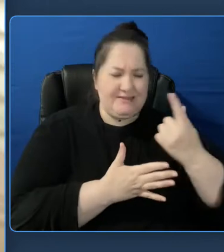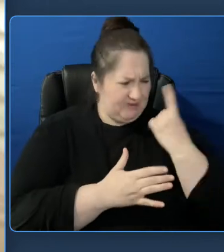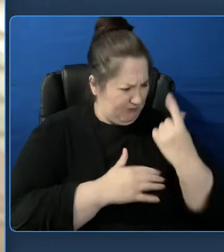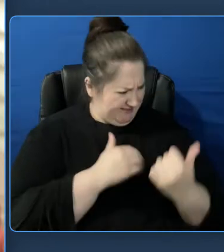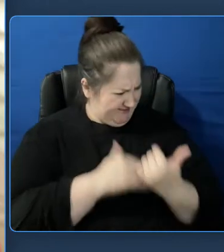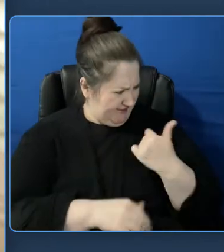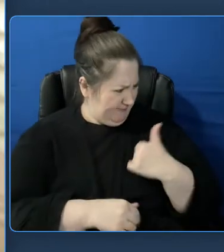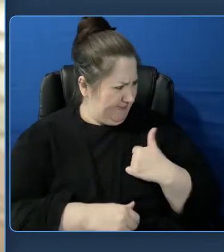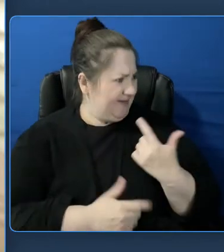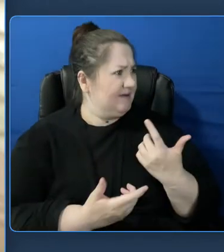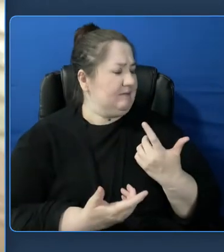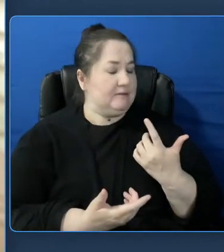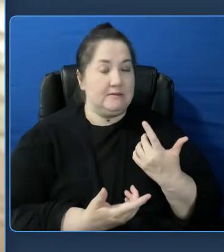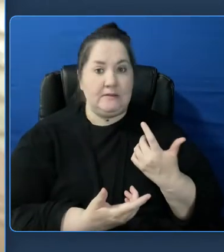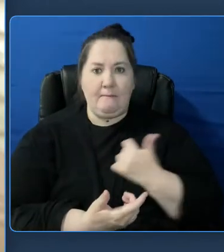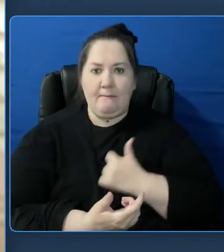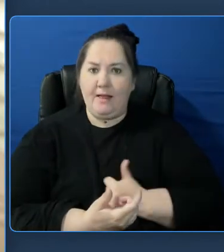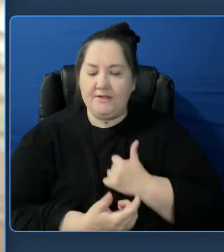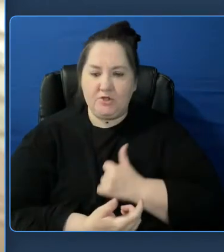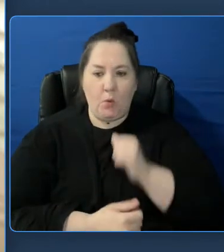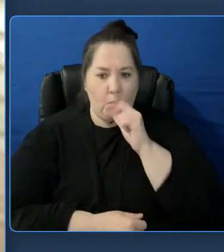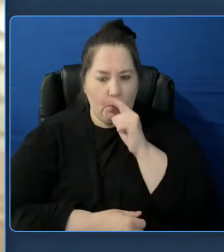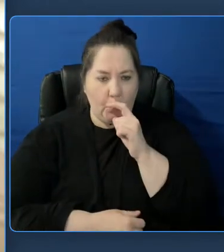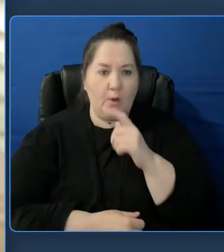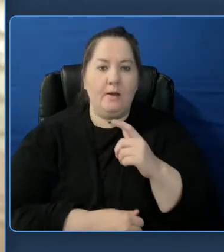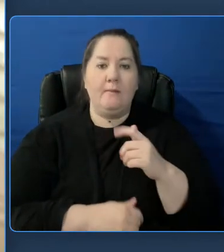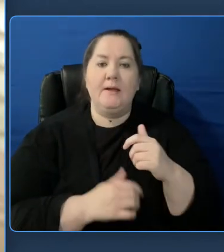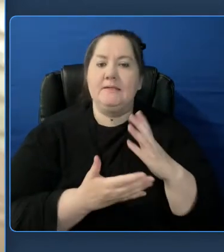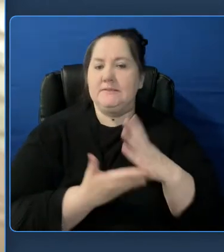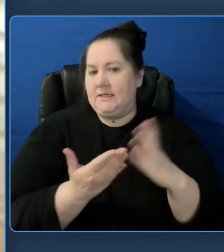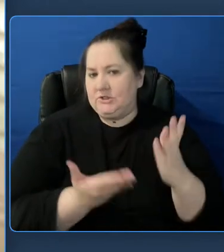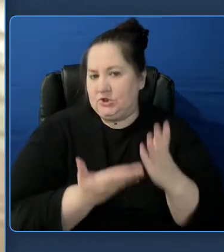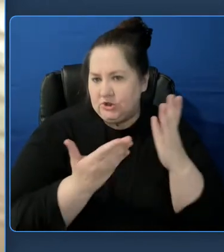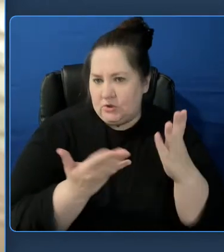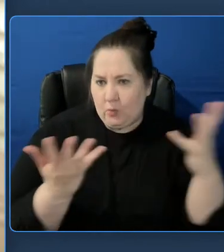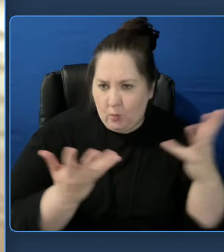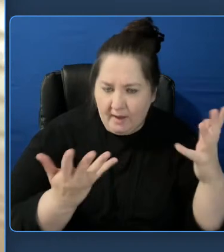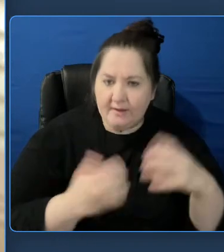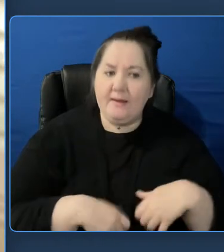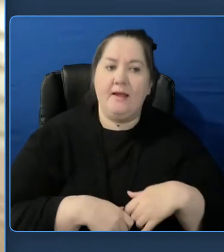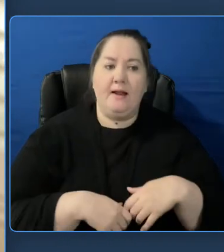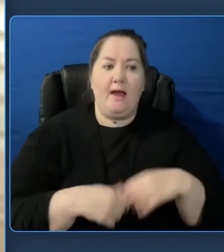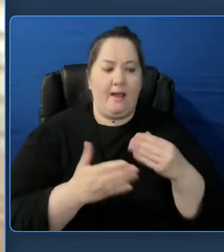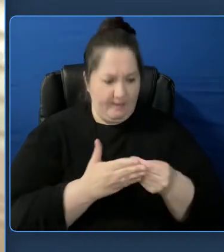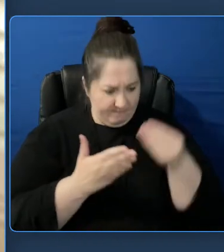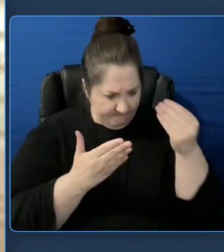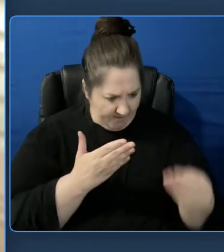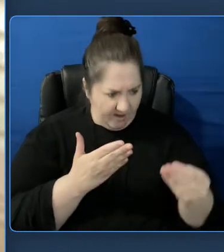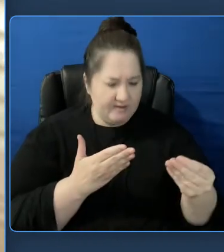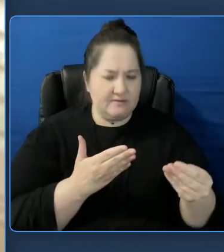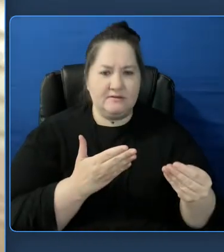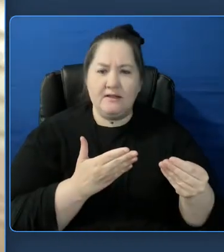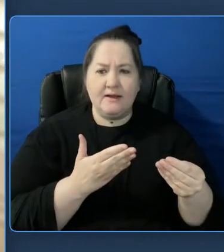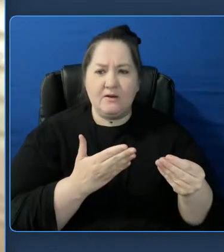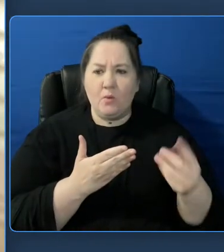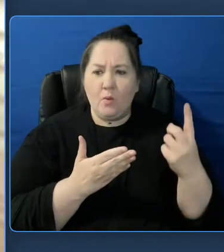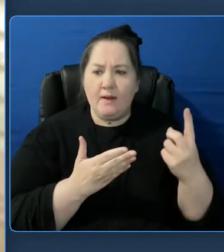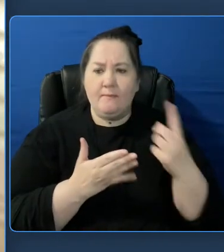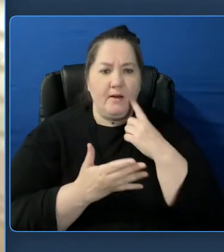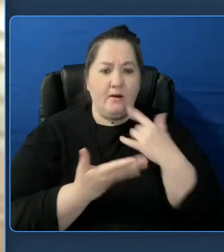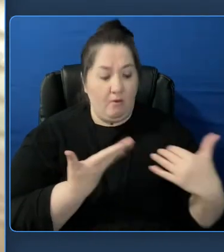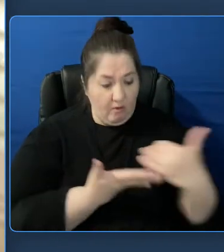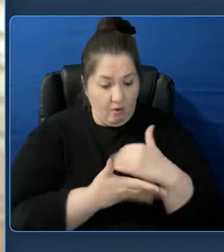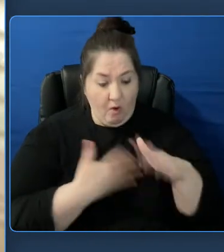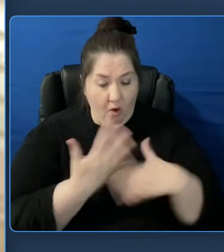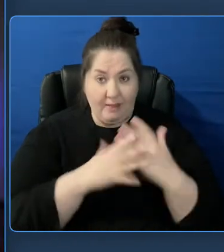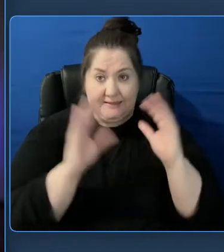I can't remember, I apologize on air. But there are some suggestions on what to get, and I went ahead and got that. So, but I haven't gotten it